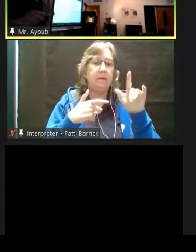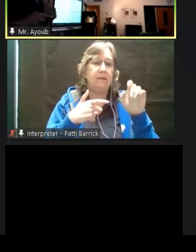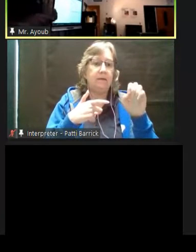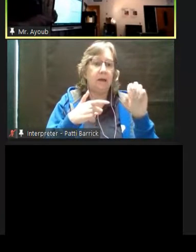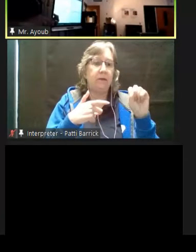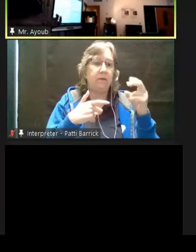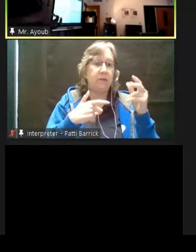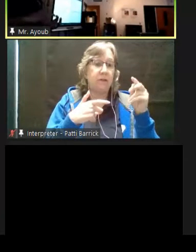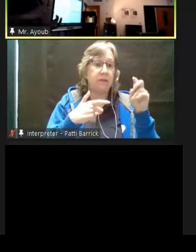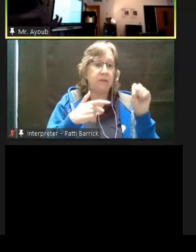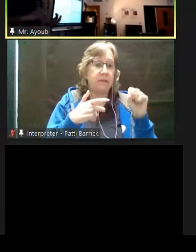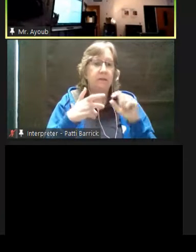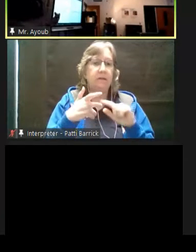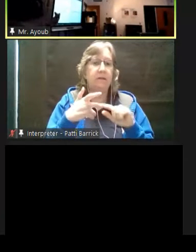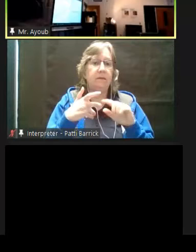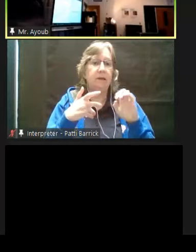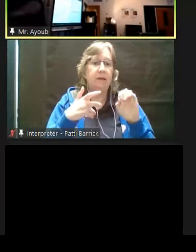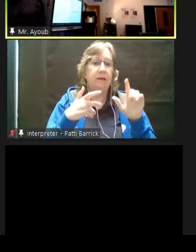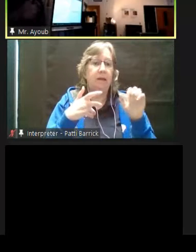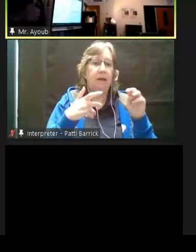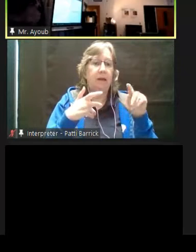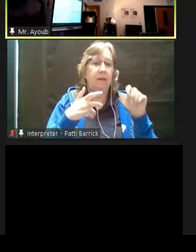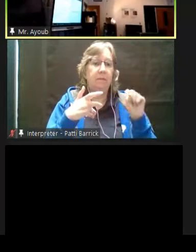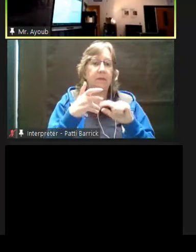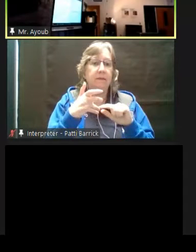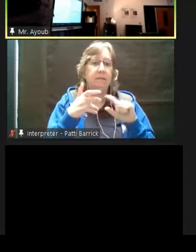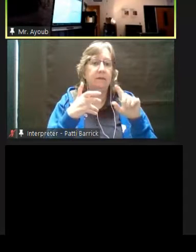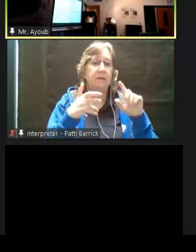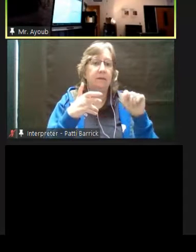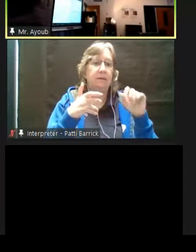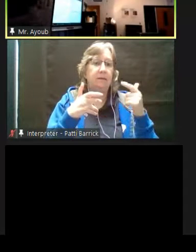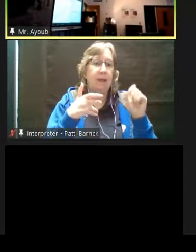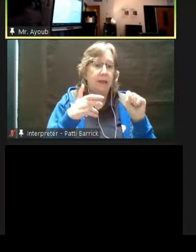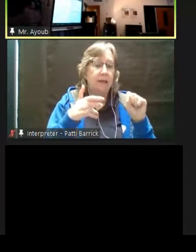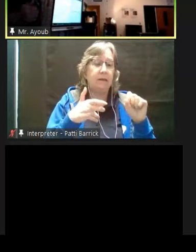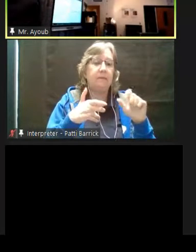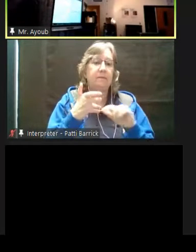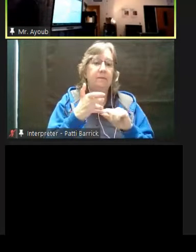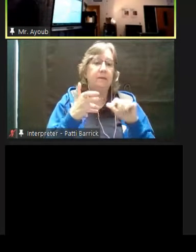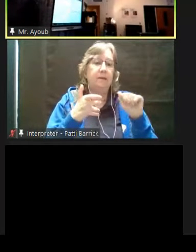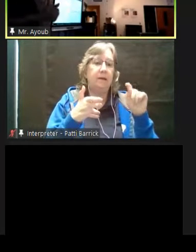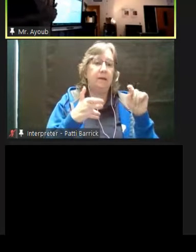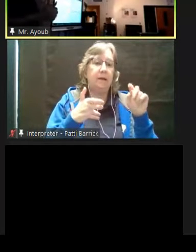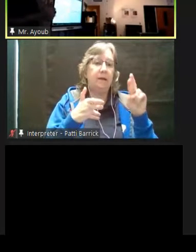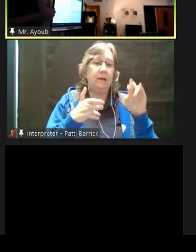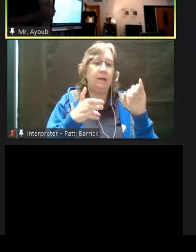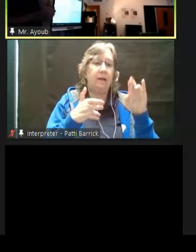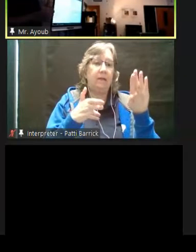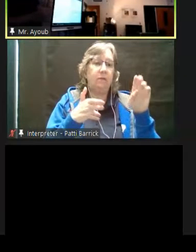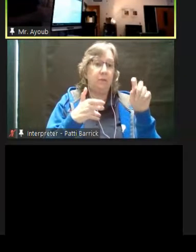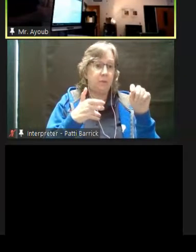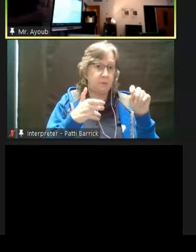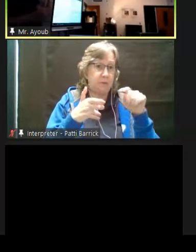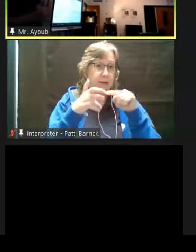We talked about elements, tags, and attributes. You guys should be able to give me examples of